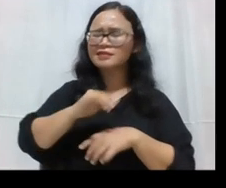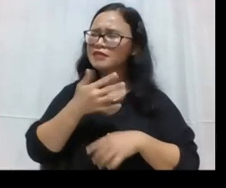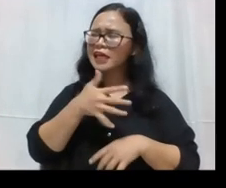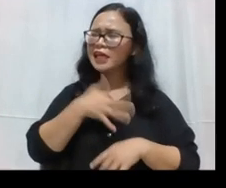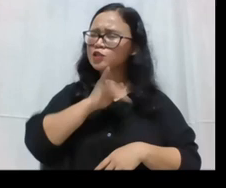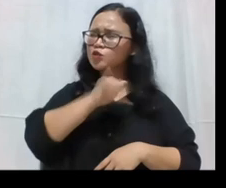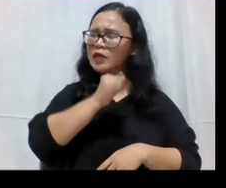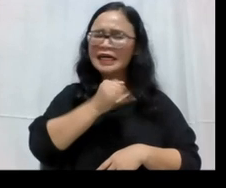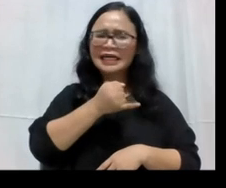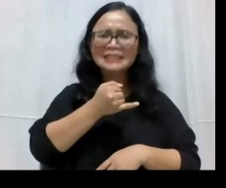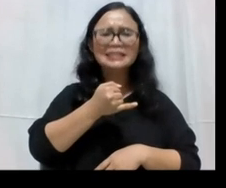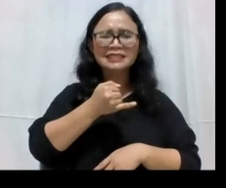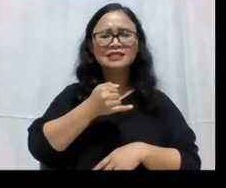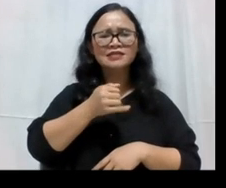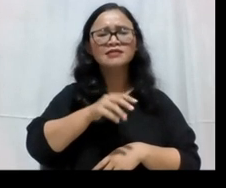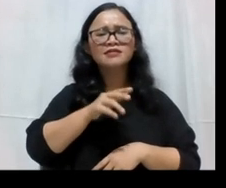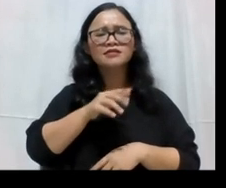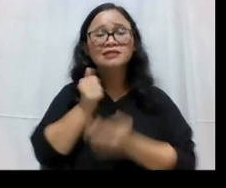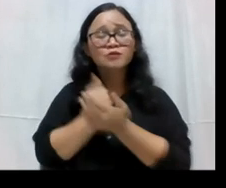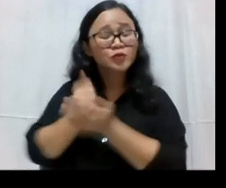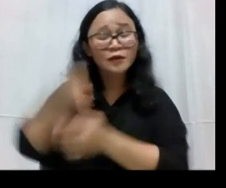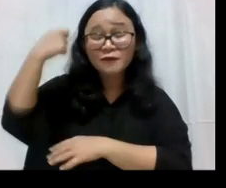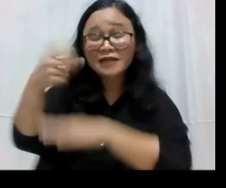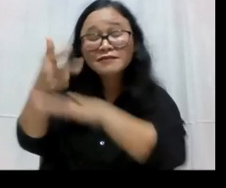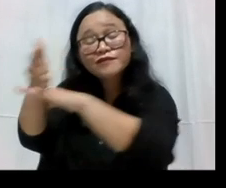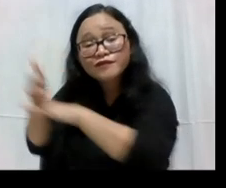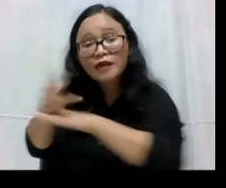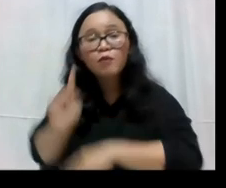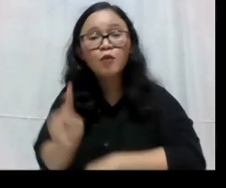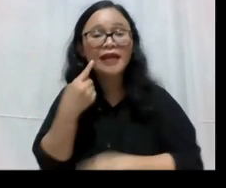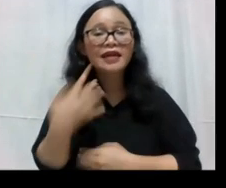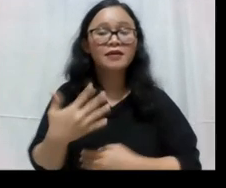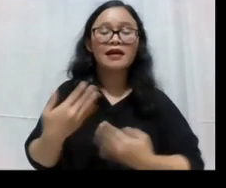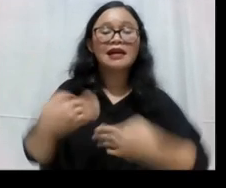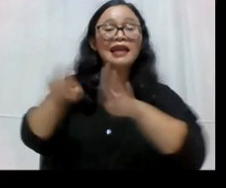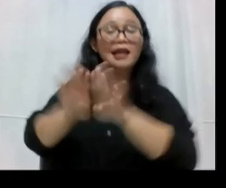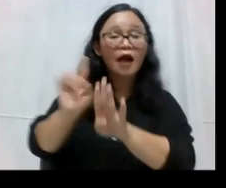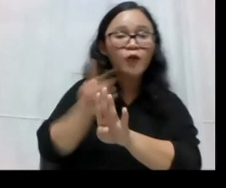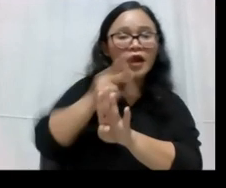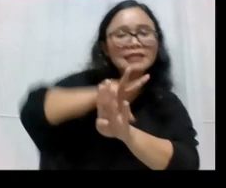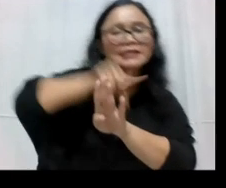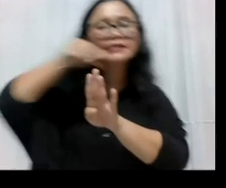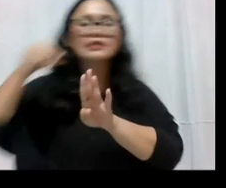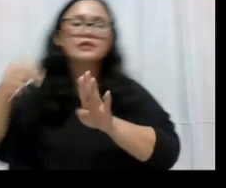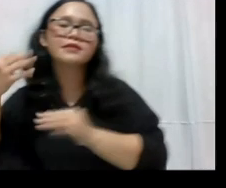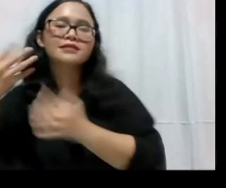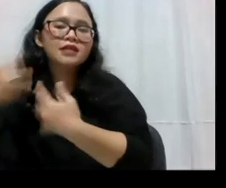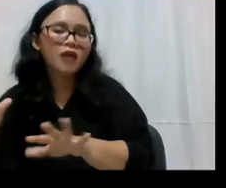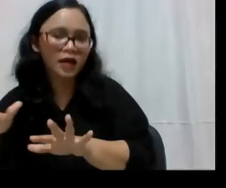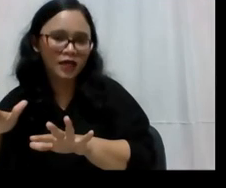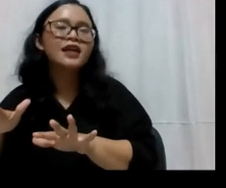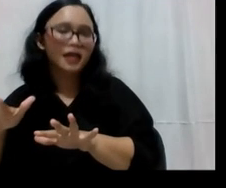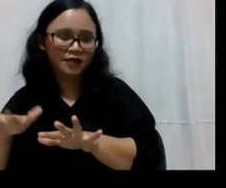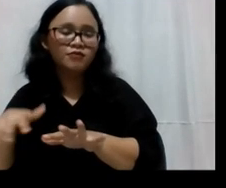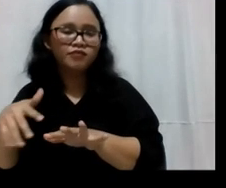So the film will be naturally from the beginning of the lockdown to the end of the lockdown. So once that decision is made,